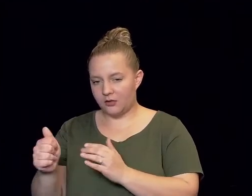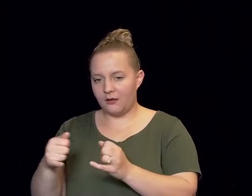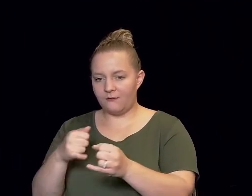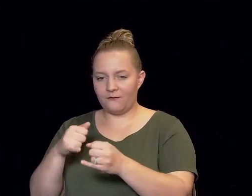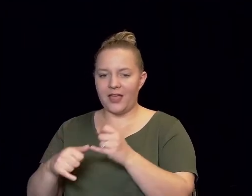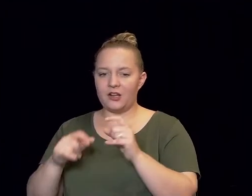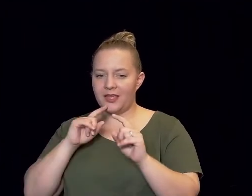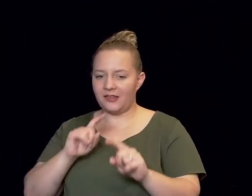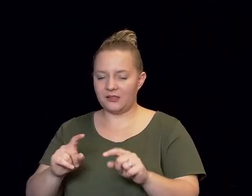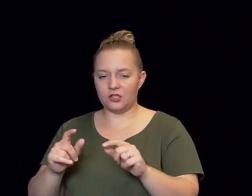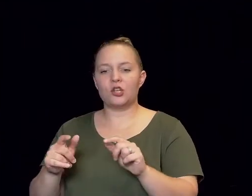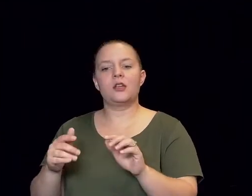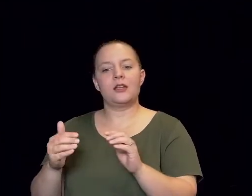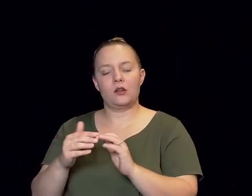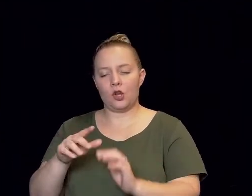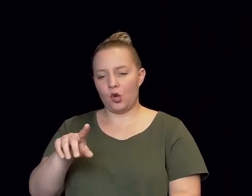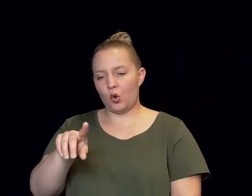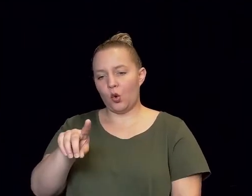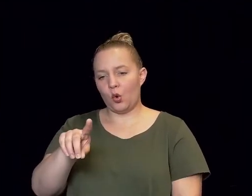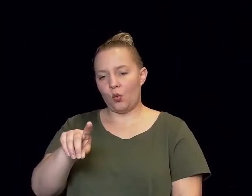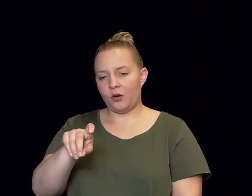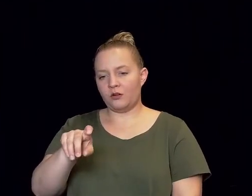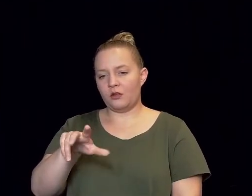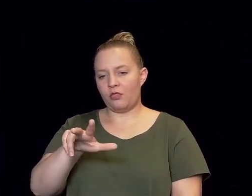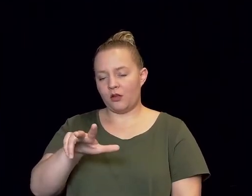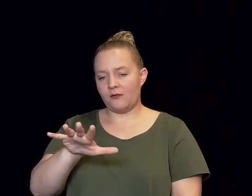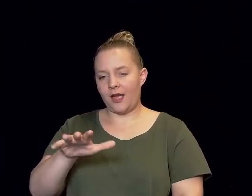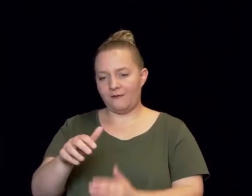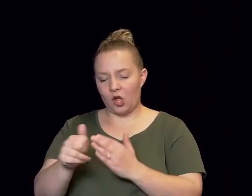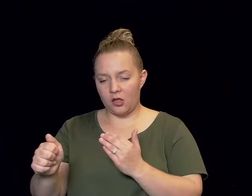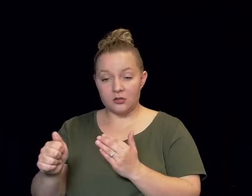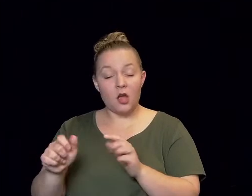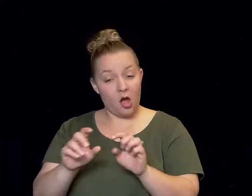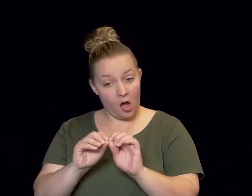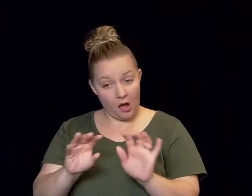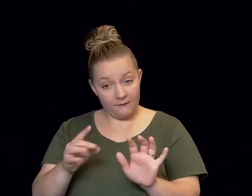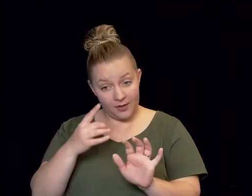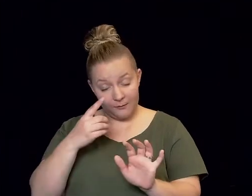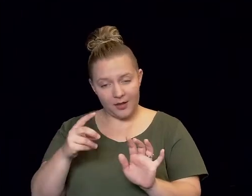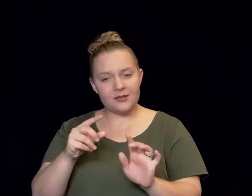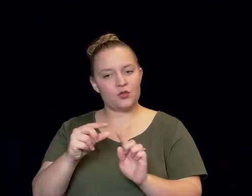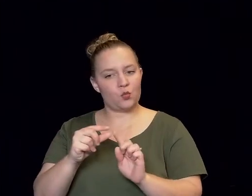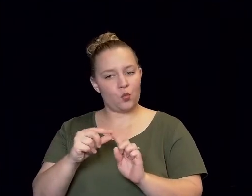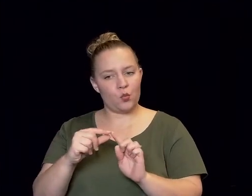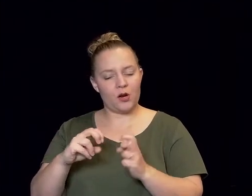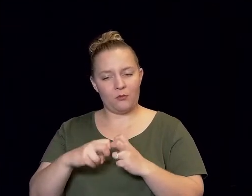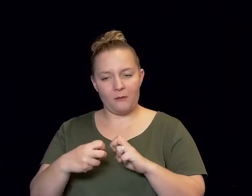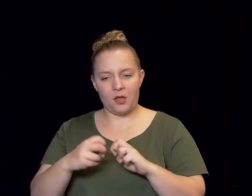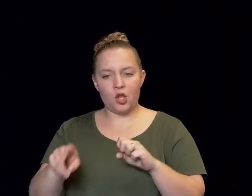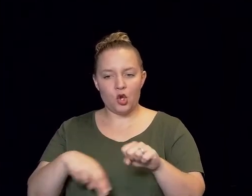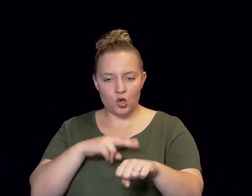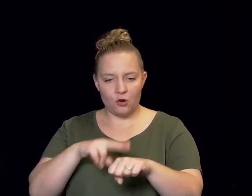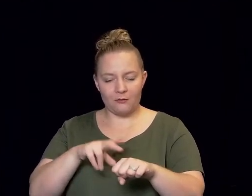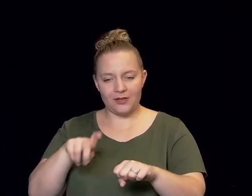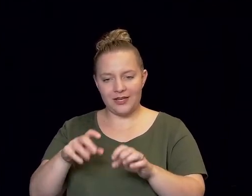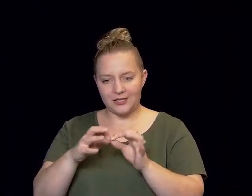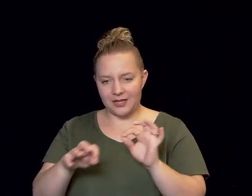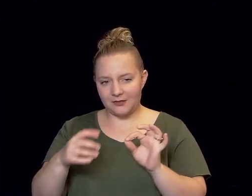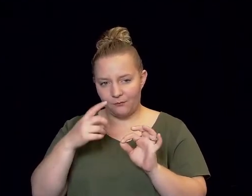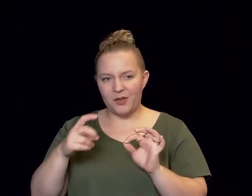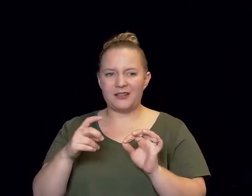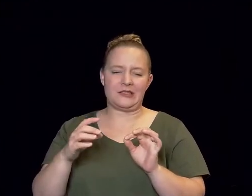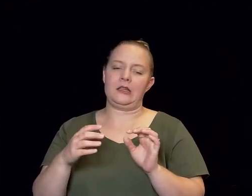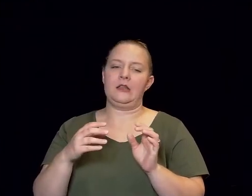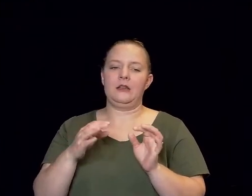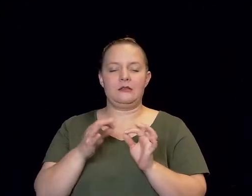answer here is $135. And obviously, because these are word problems, normally we do need a sentence, but because these are